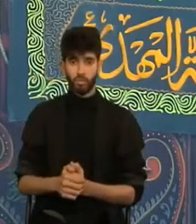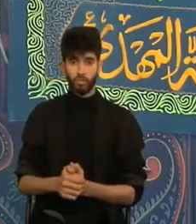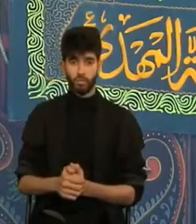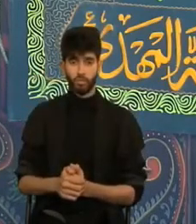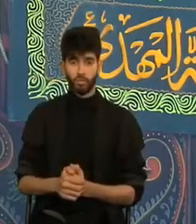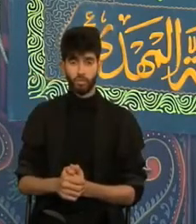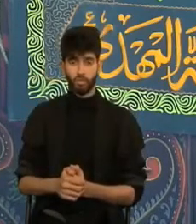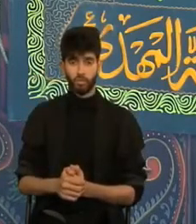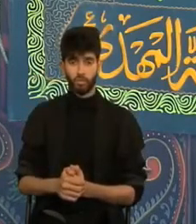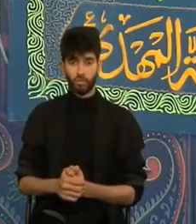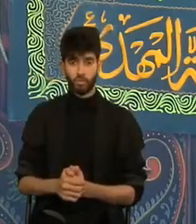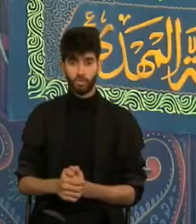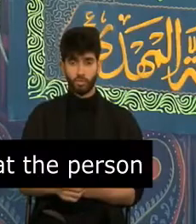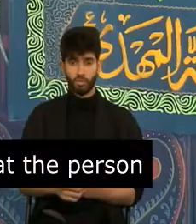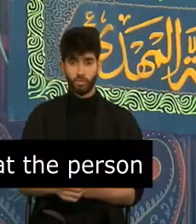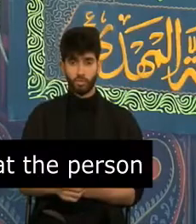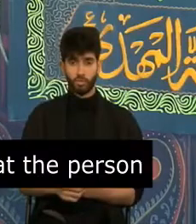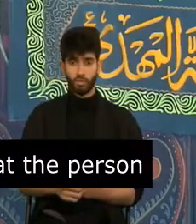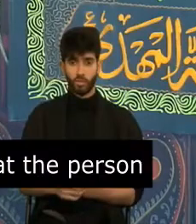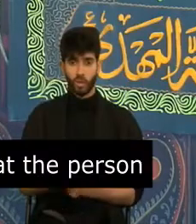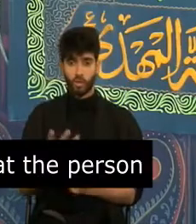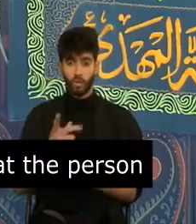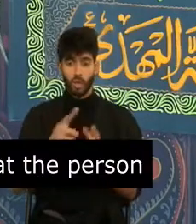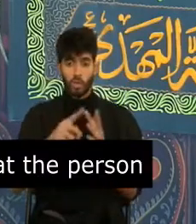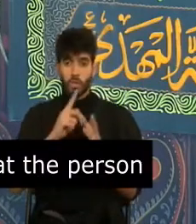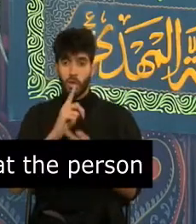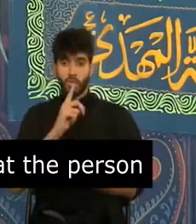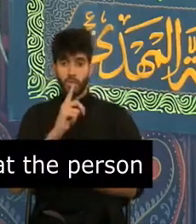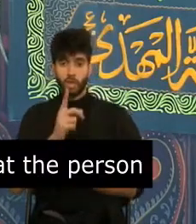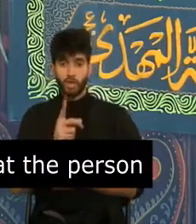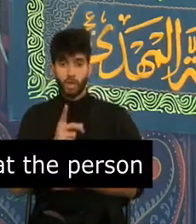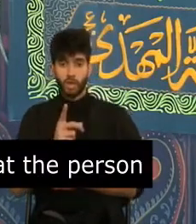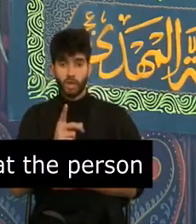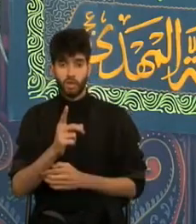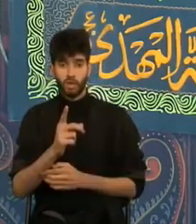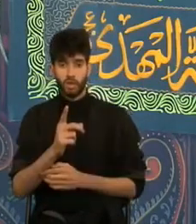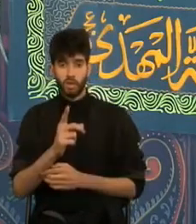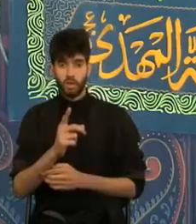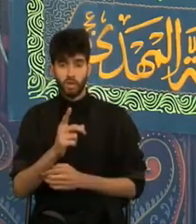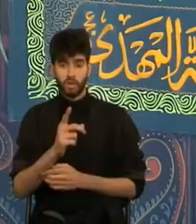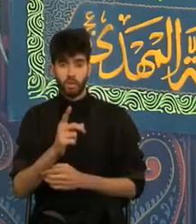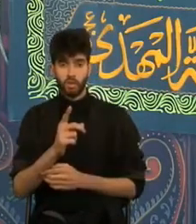Now, Imam As-Sajjad alayhi salam stated that